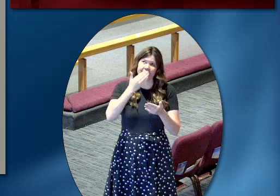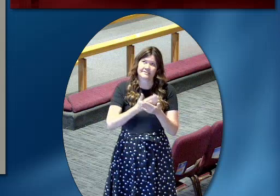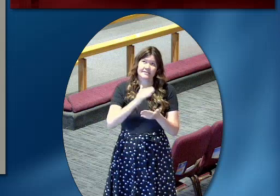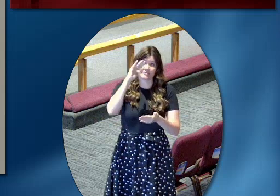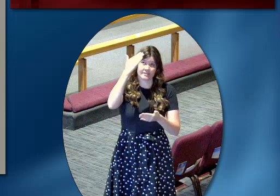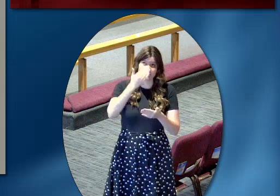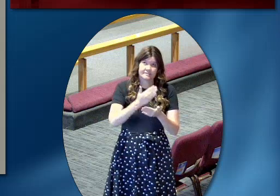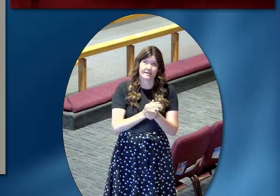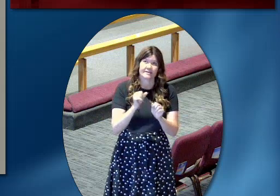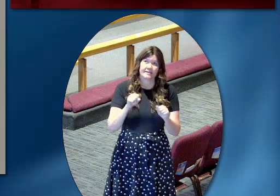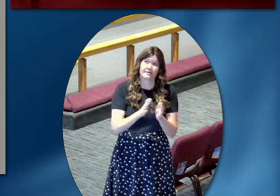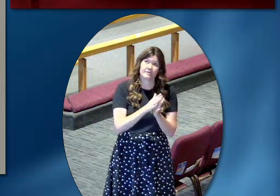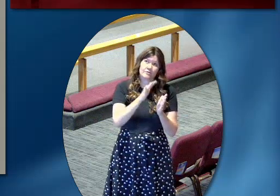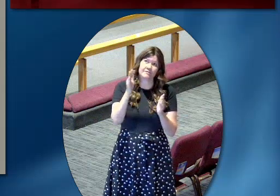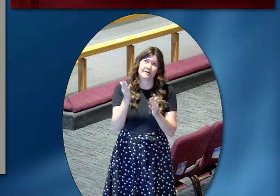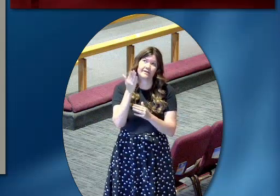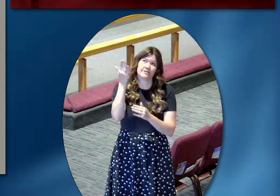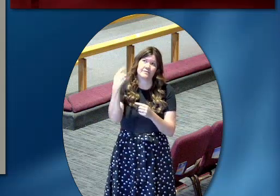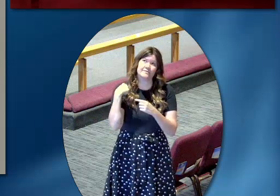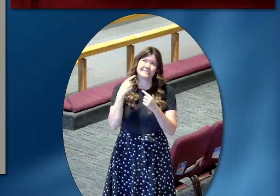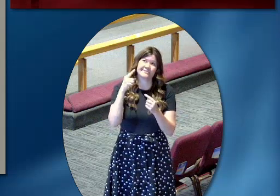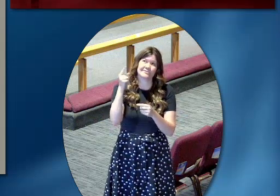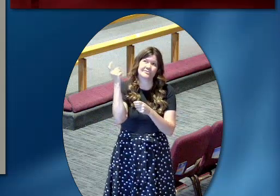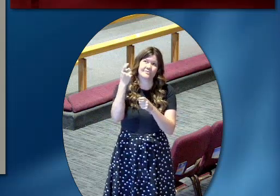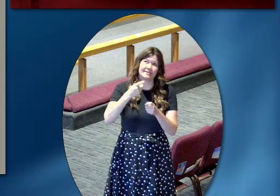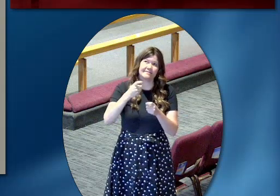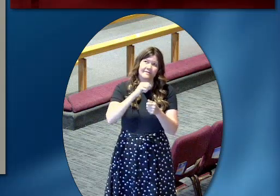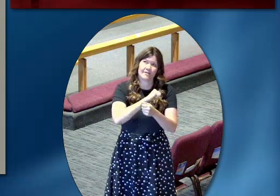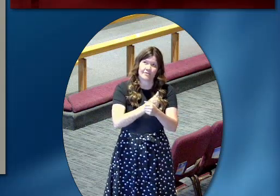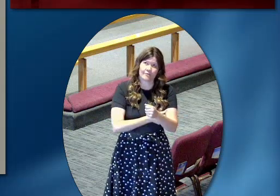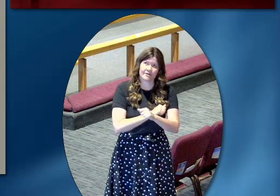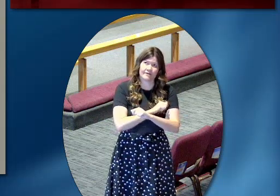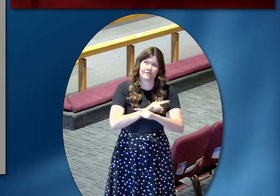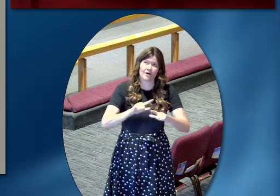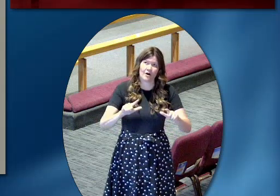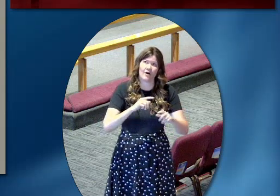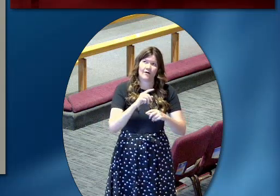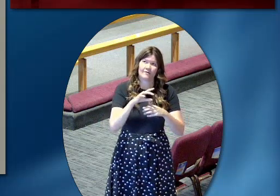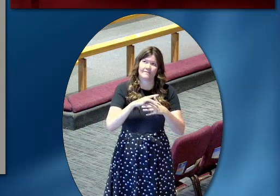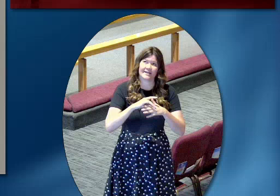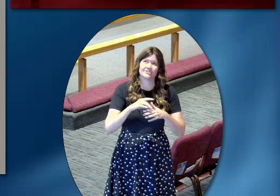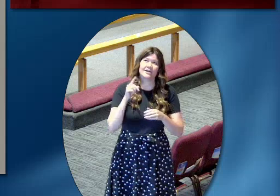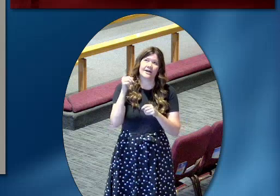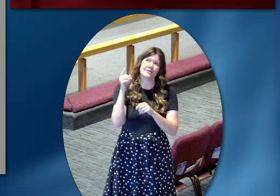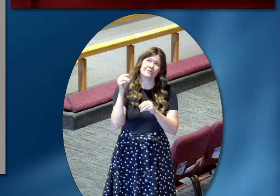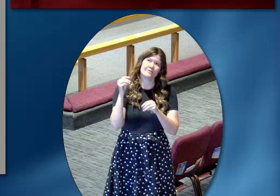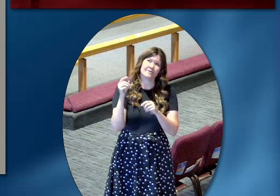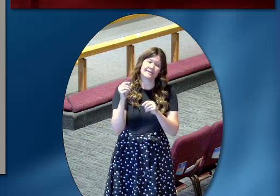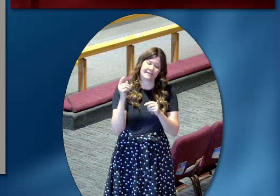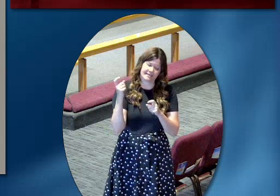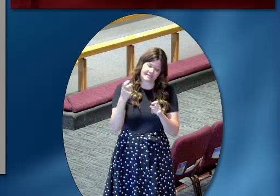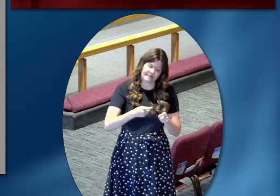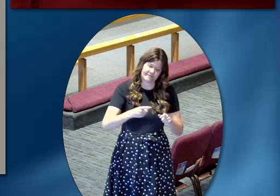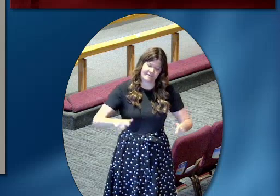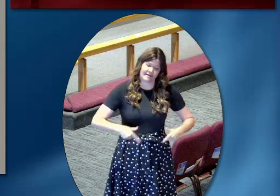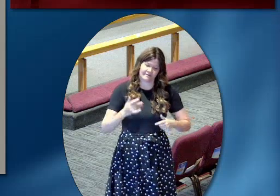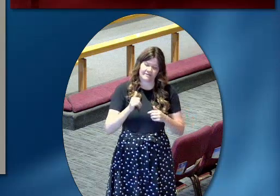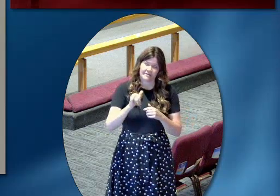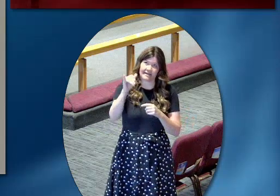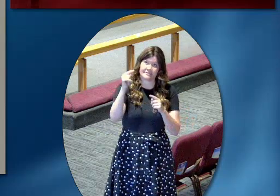may glorify you, since you have given him authority over all flesh to give eternal life to all whom you have given